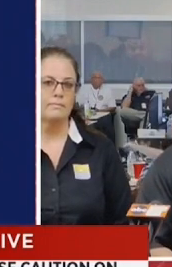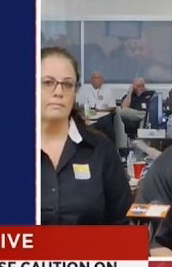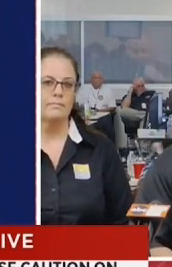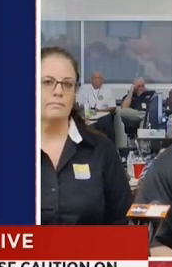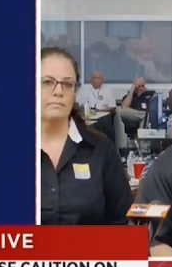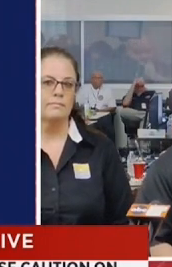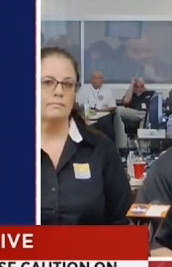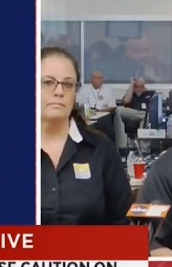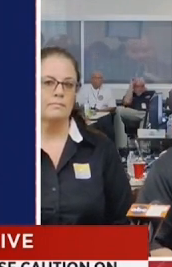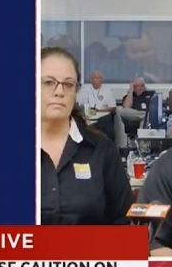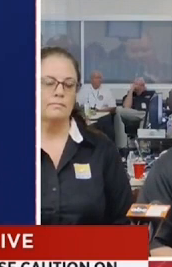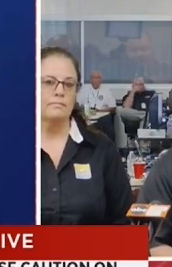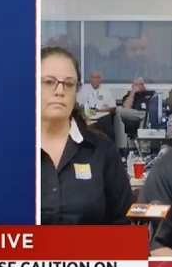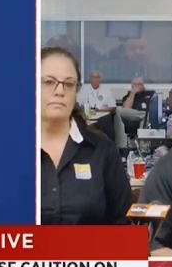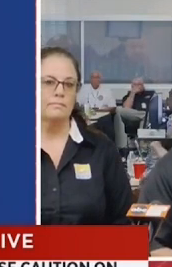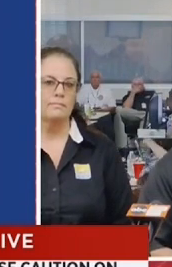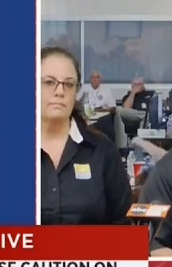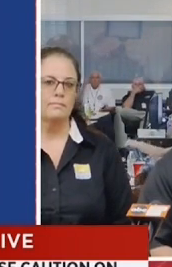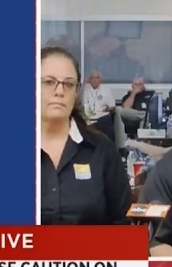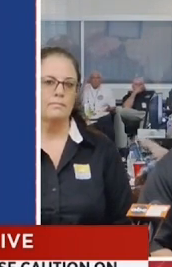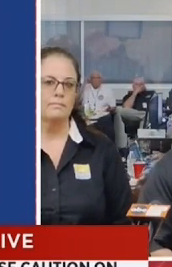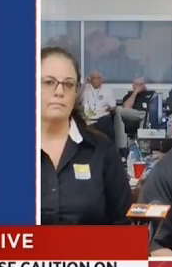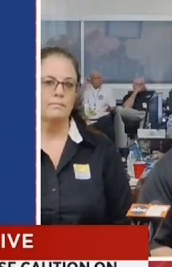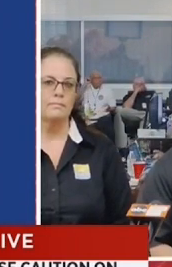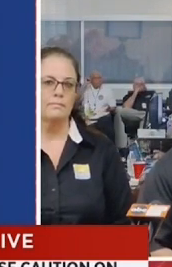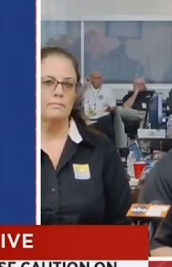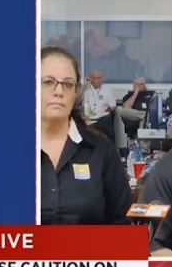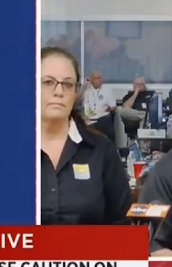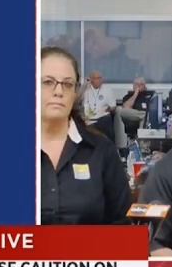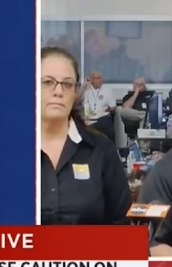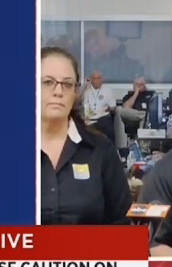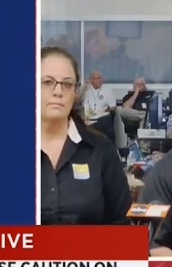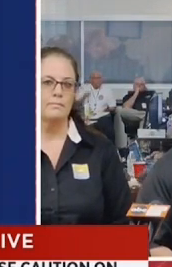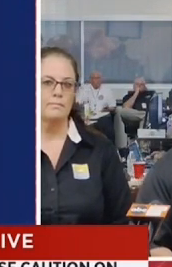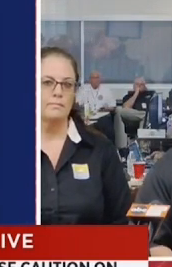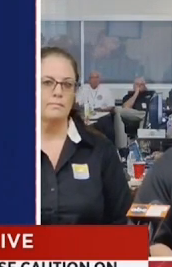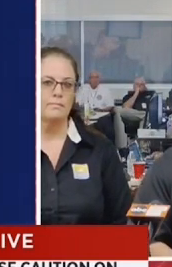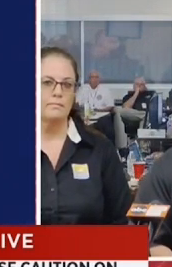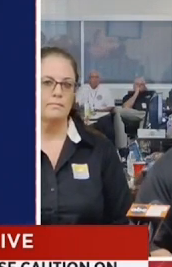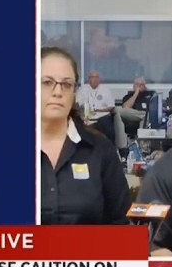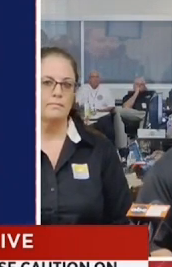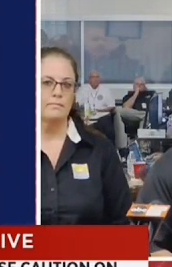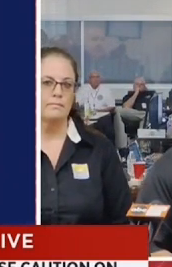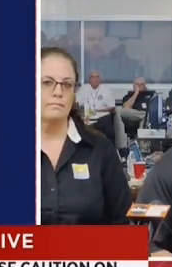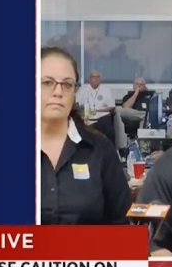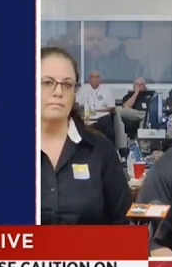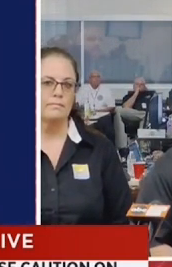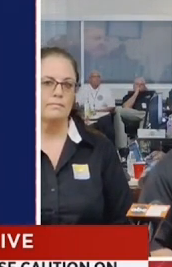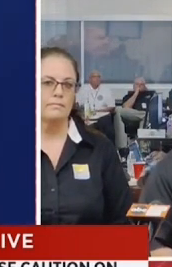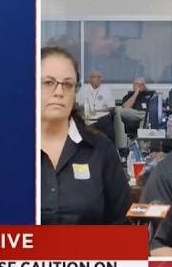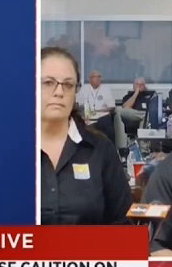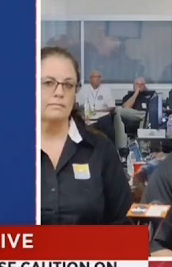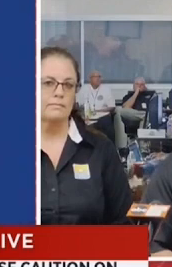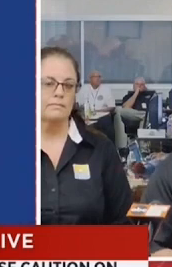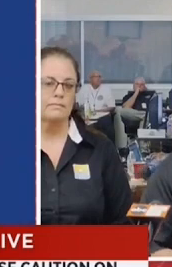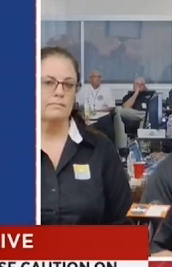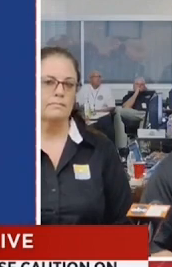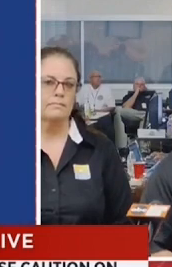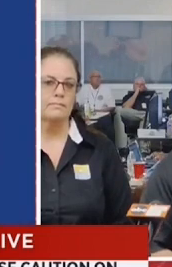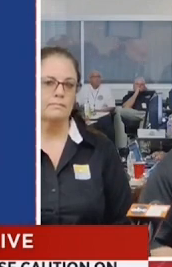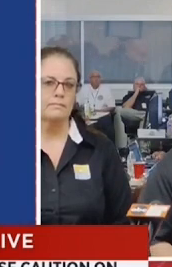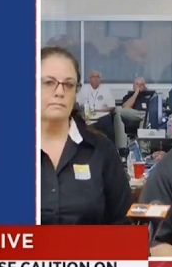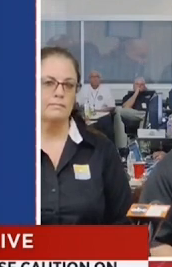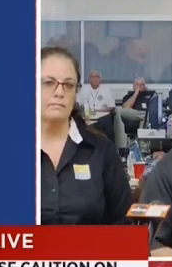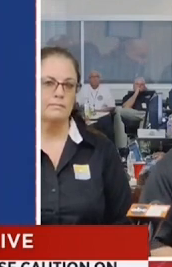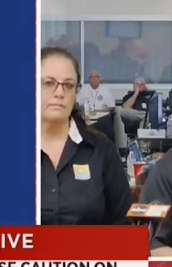unknown. So please, if you have to evacuate, do so now. You still have some time to do that. If you need transportation to a